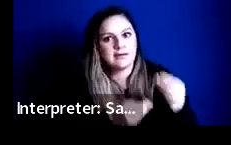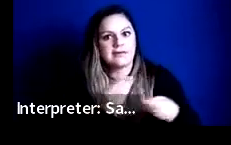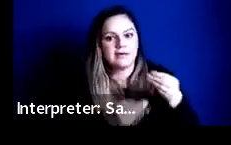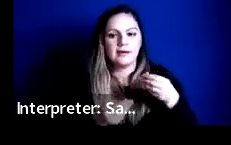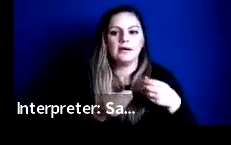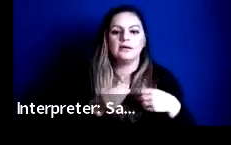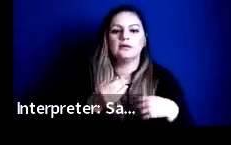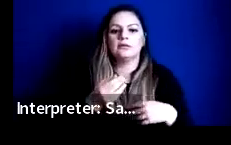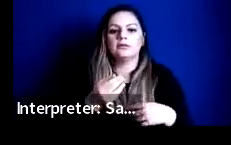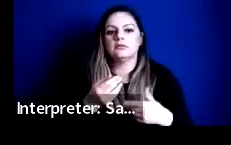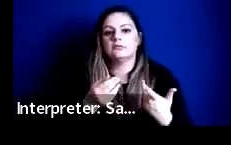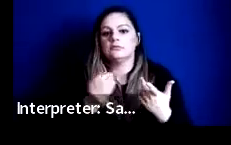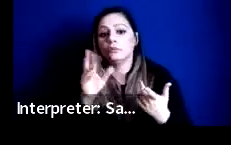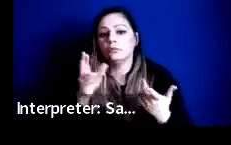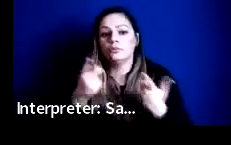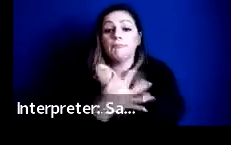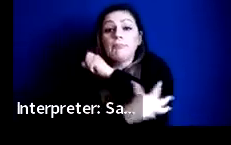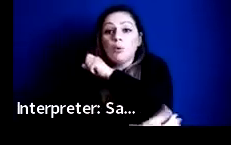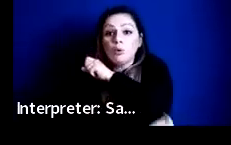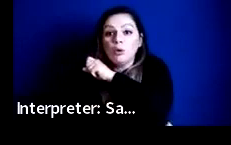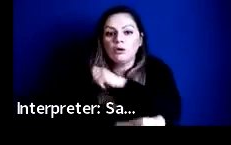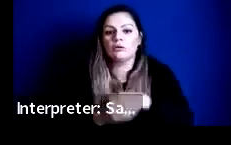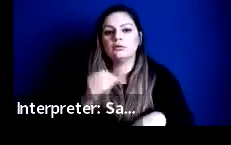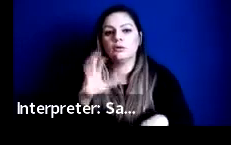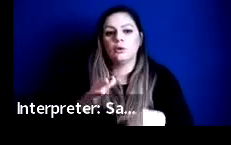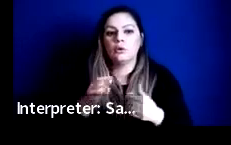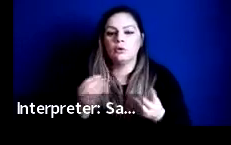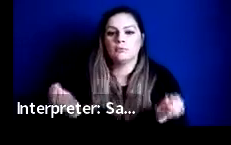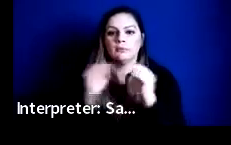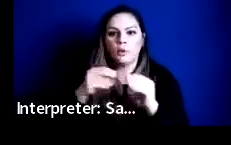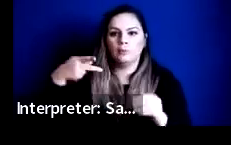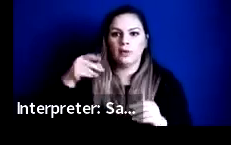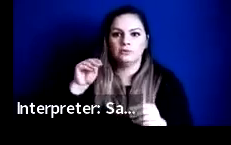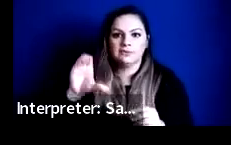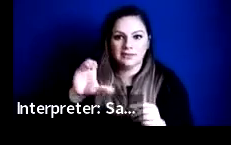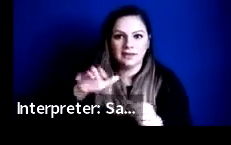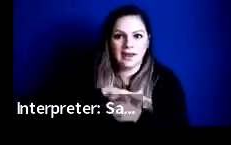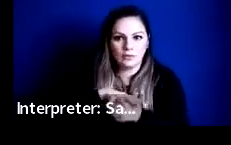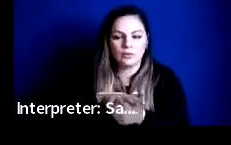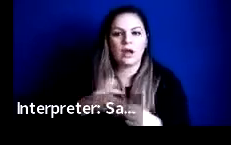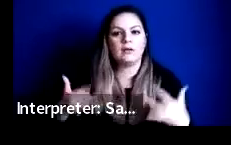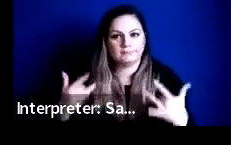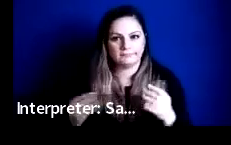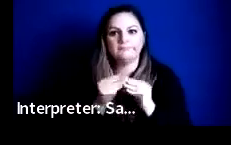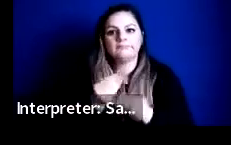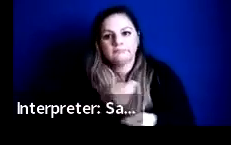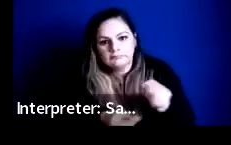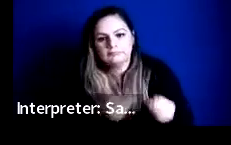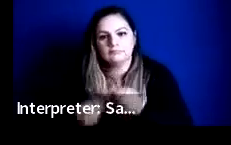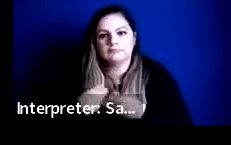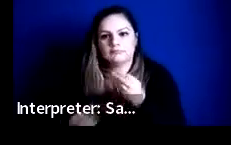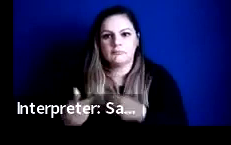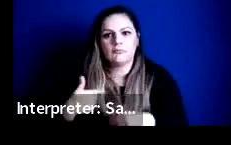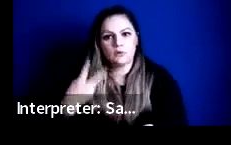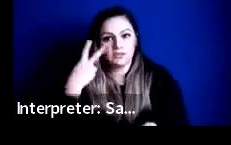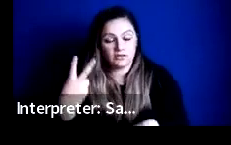income and people of color. And so once again, we see another change in the face of addiction. So